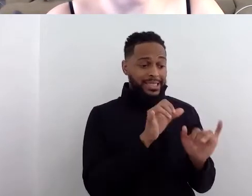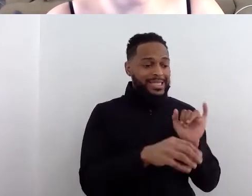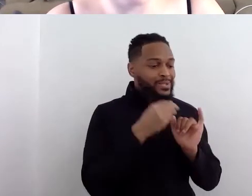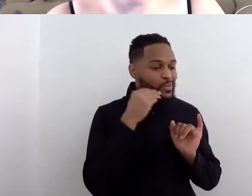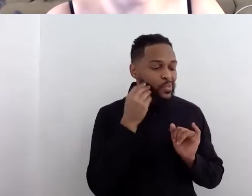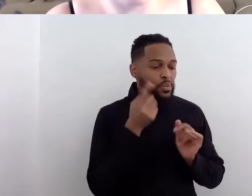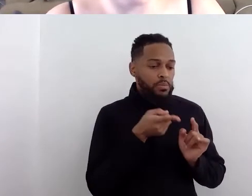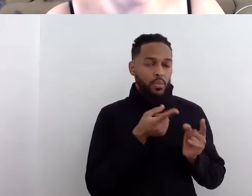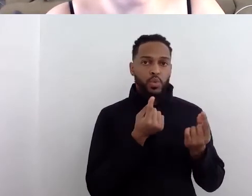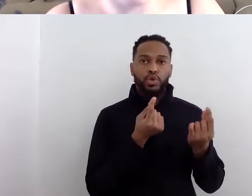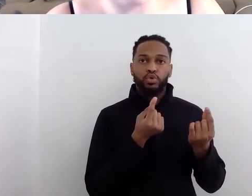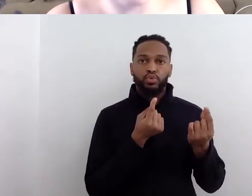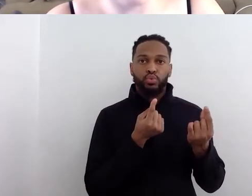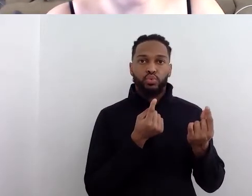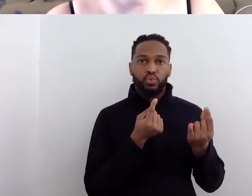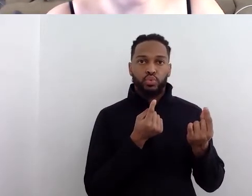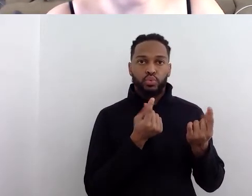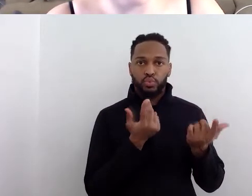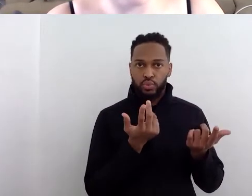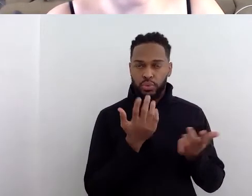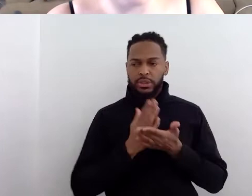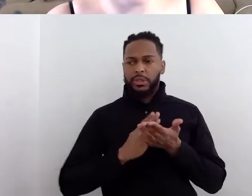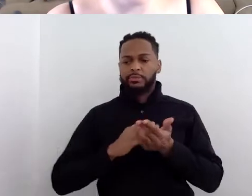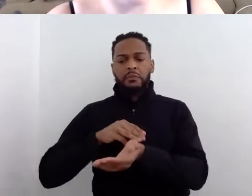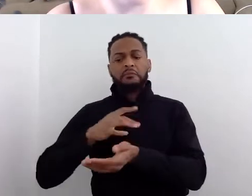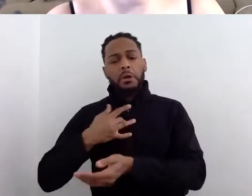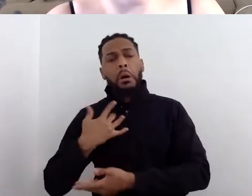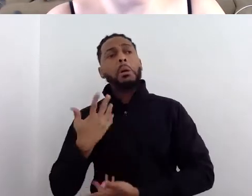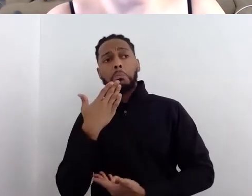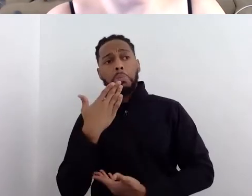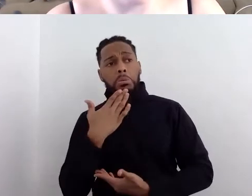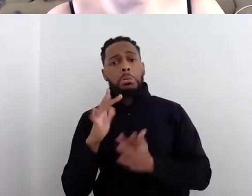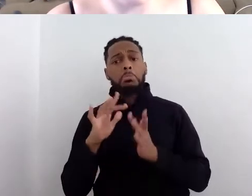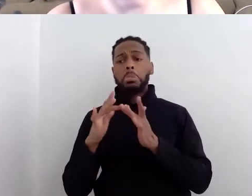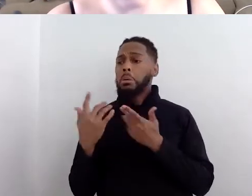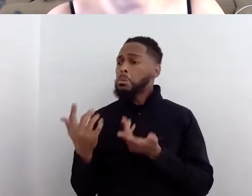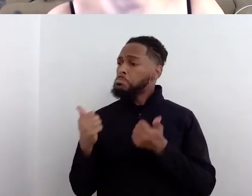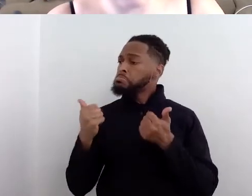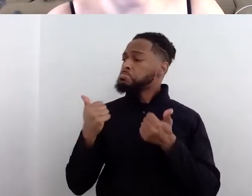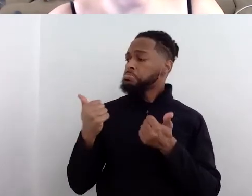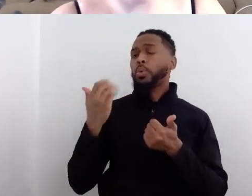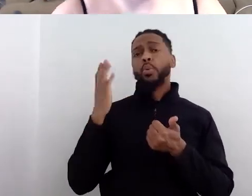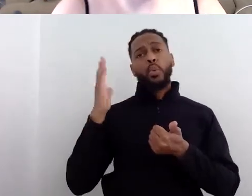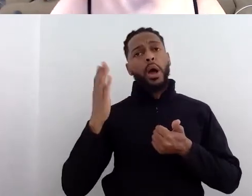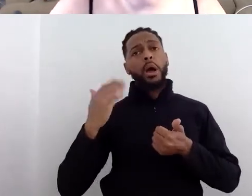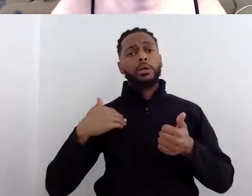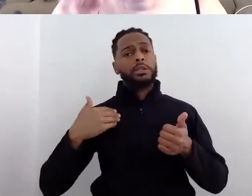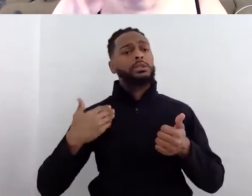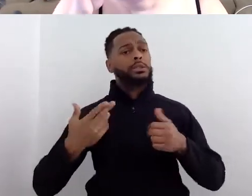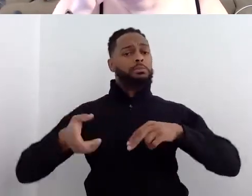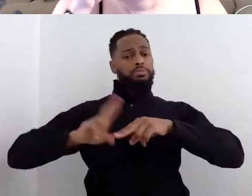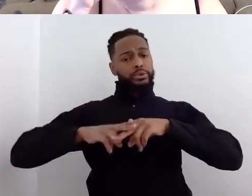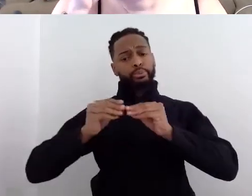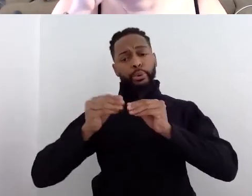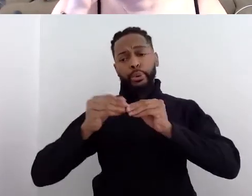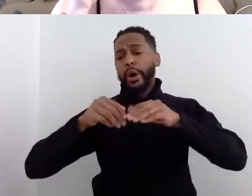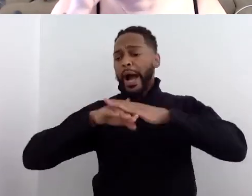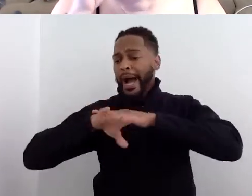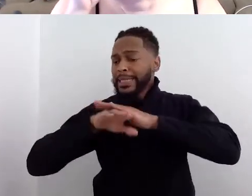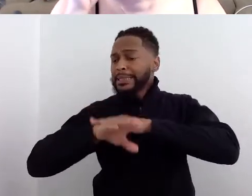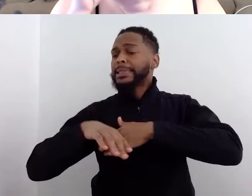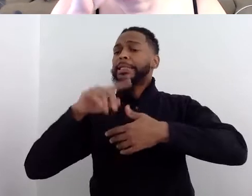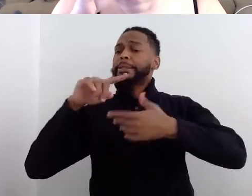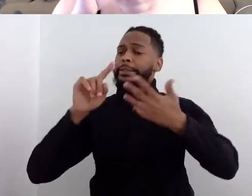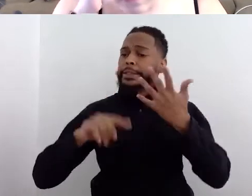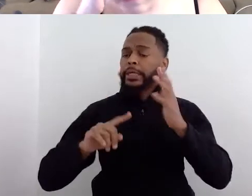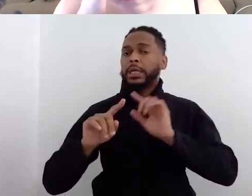going to increase access, but at the same time, it can still alienate certain people if you're trying to do everything over video or